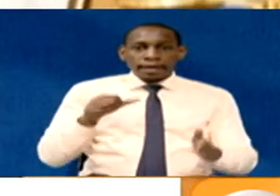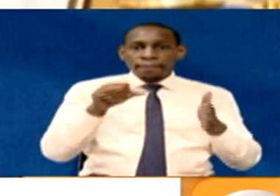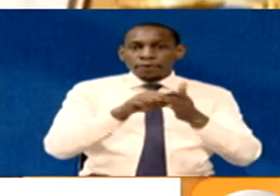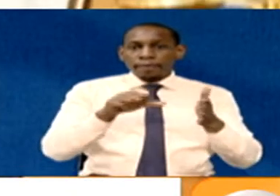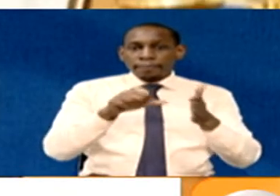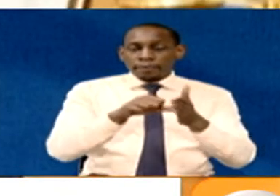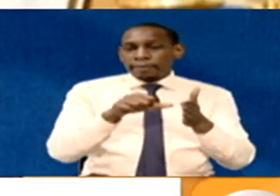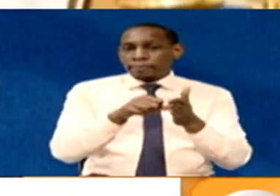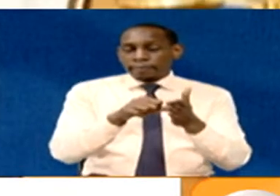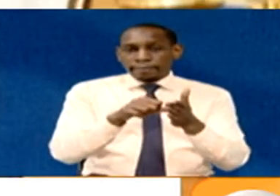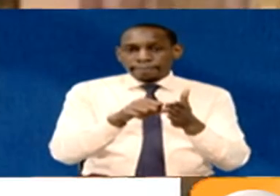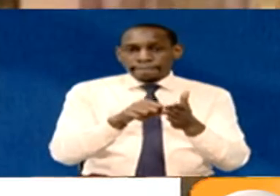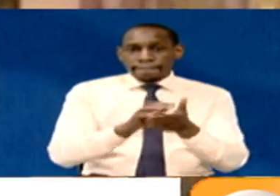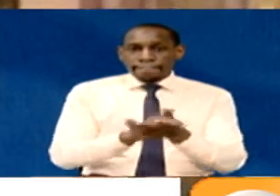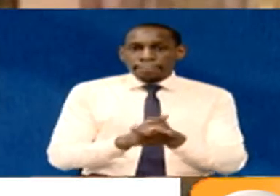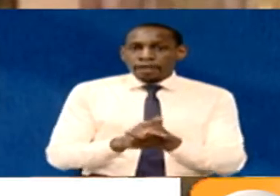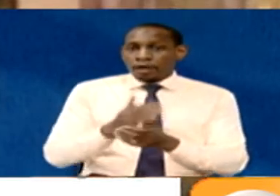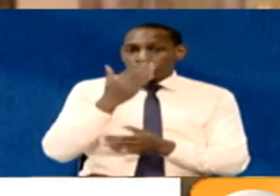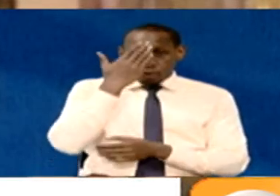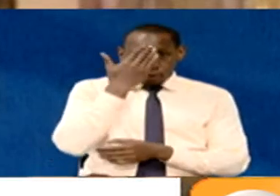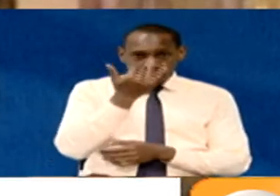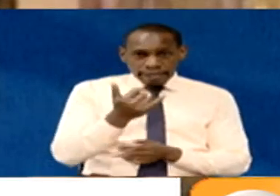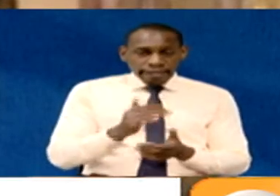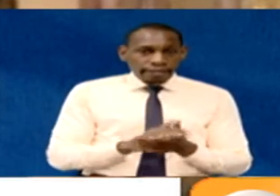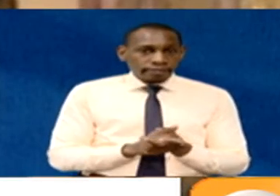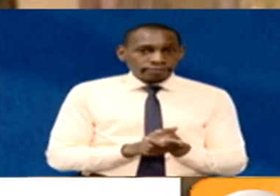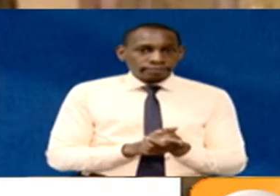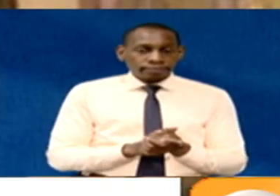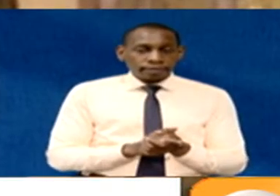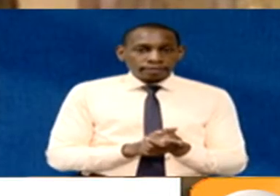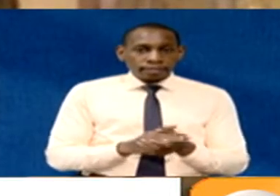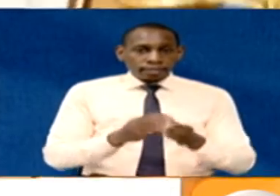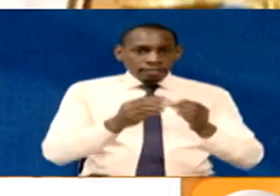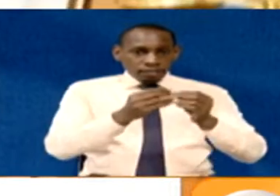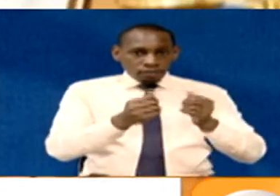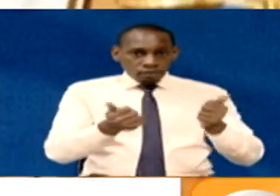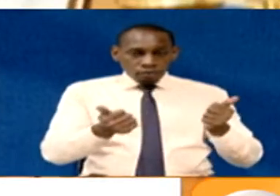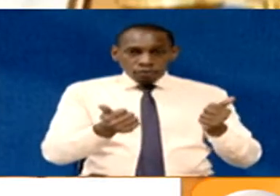problems still. But let me ask. Because what needs to be addressed,